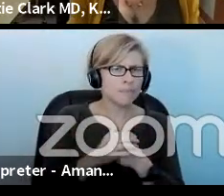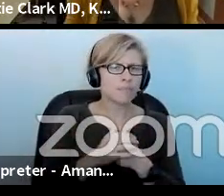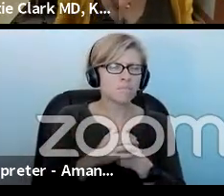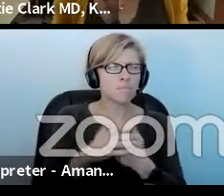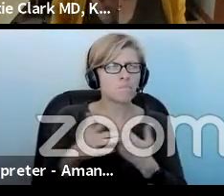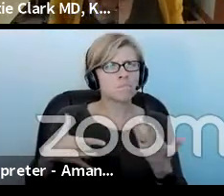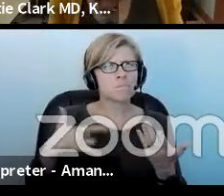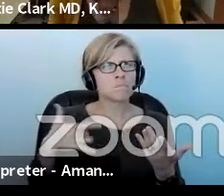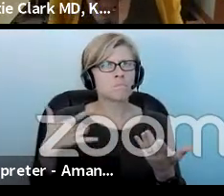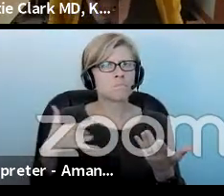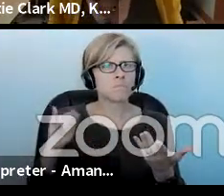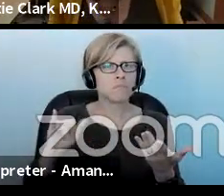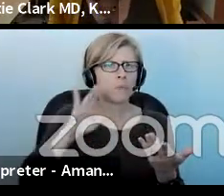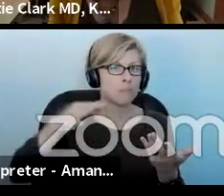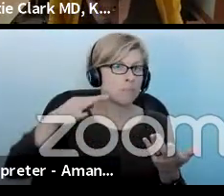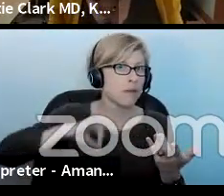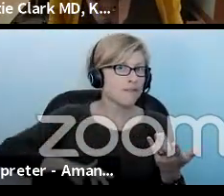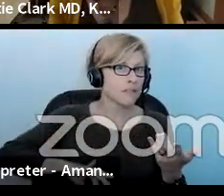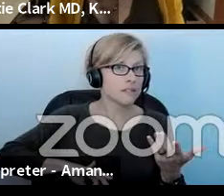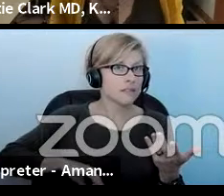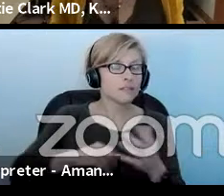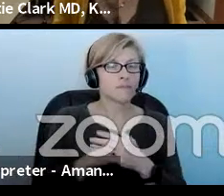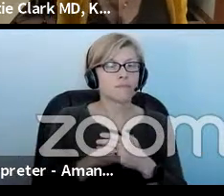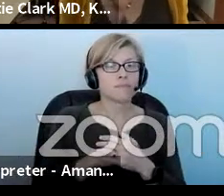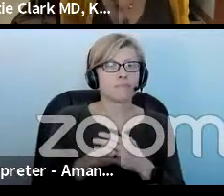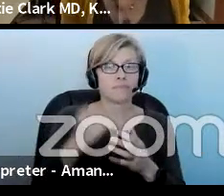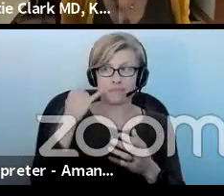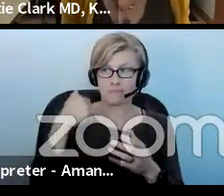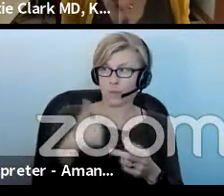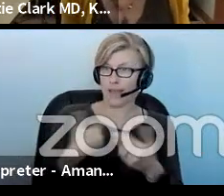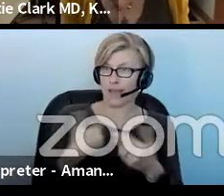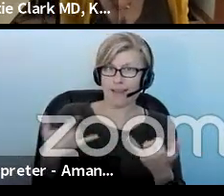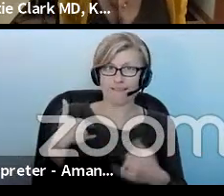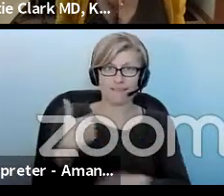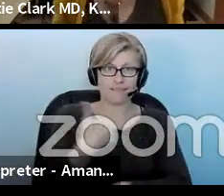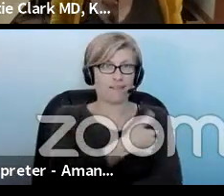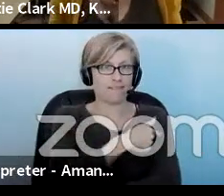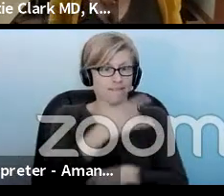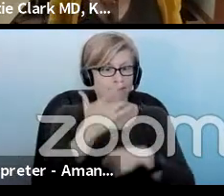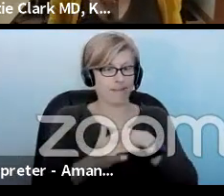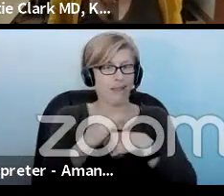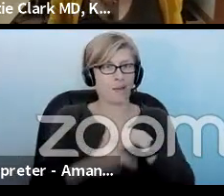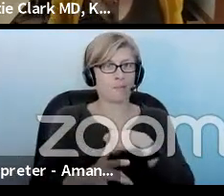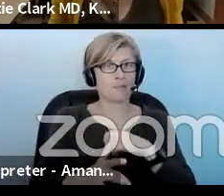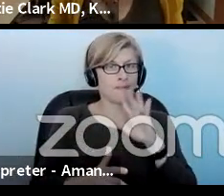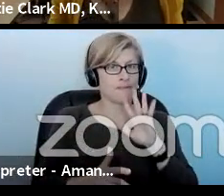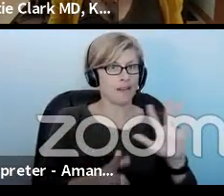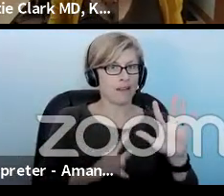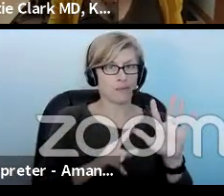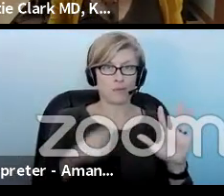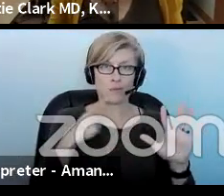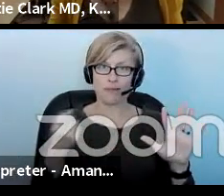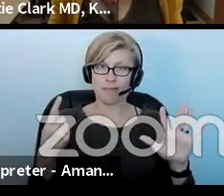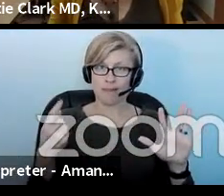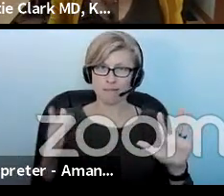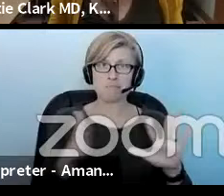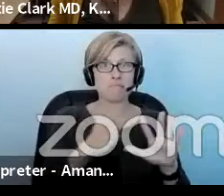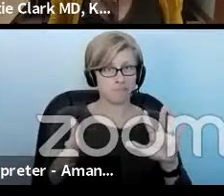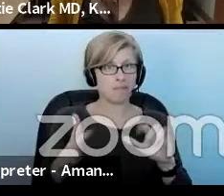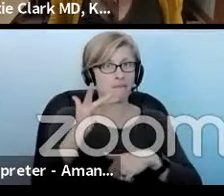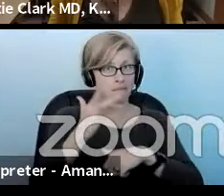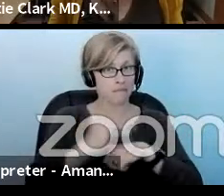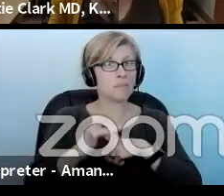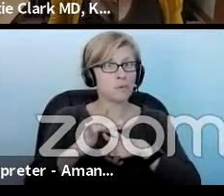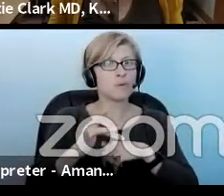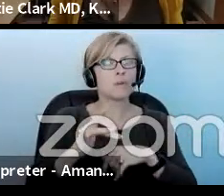would be useful again when we have vaccines for kids ages 5 to 11, just